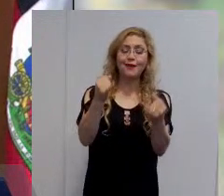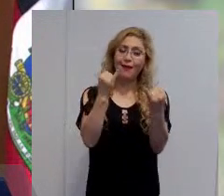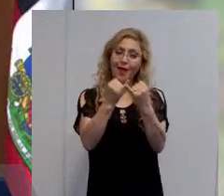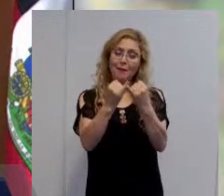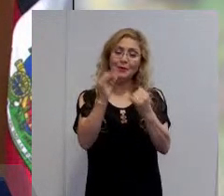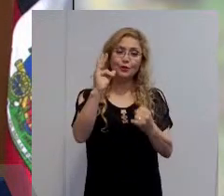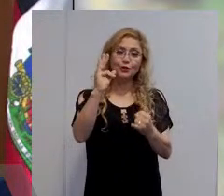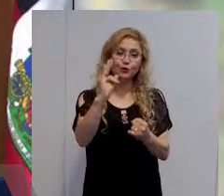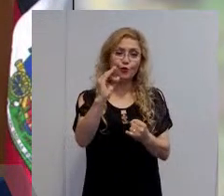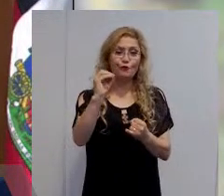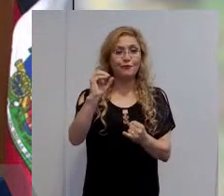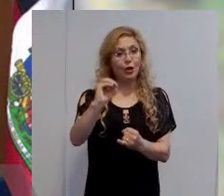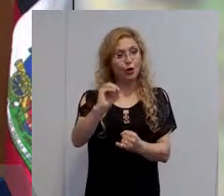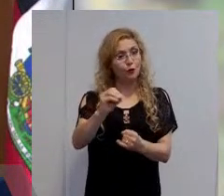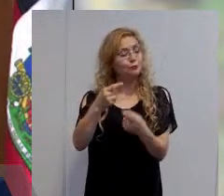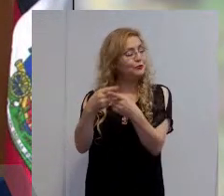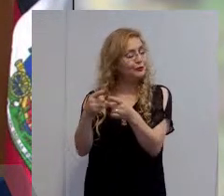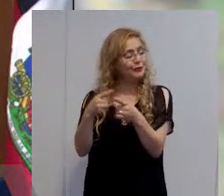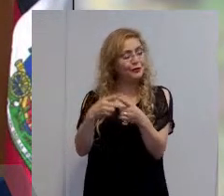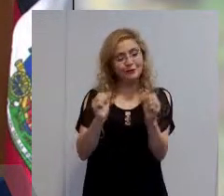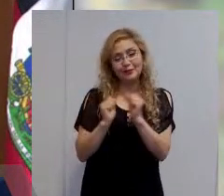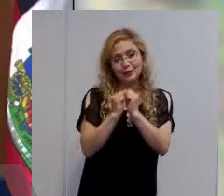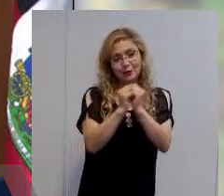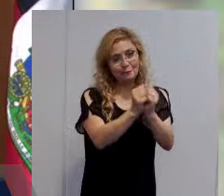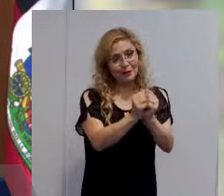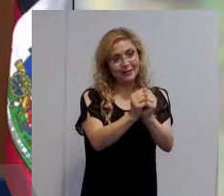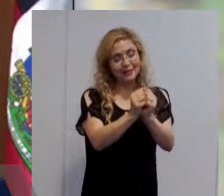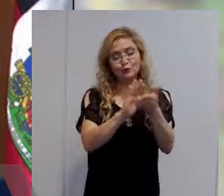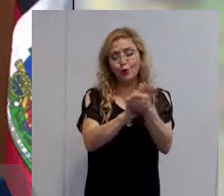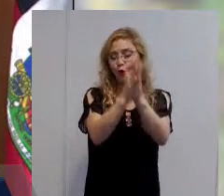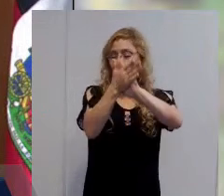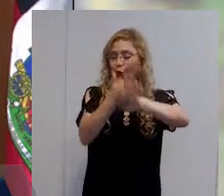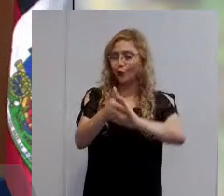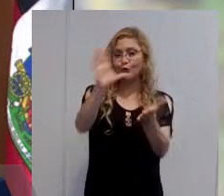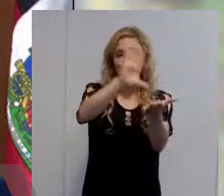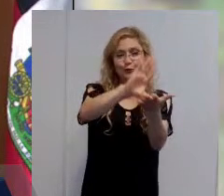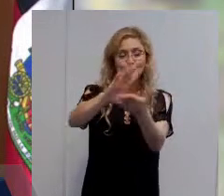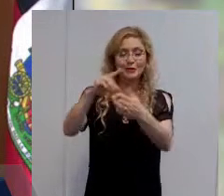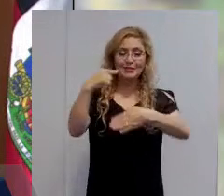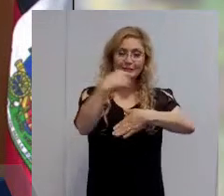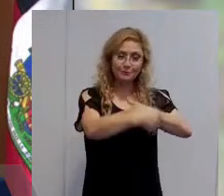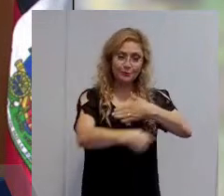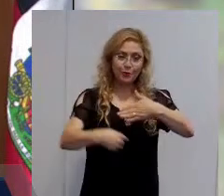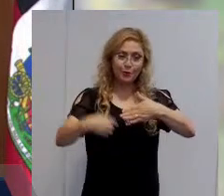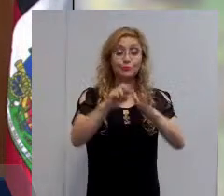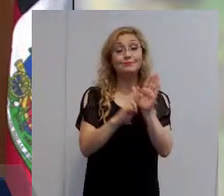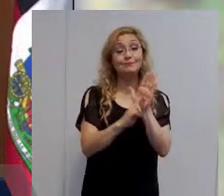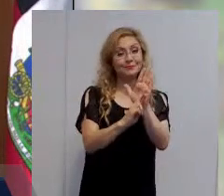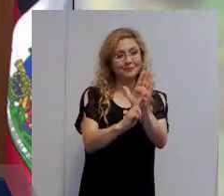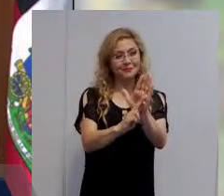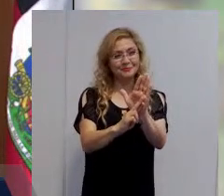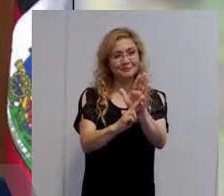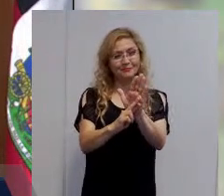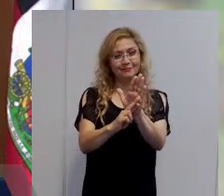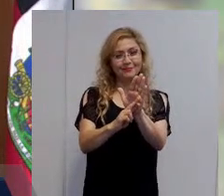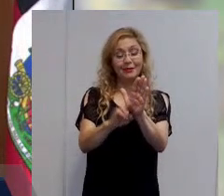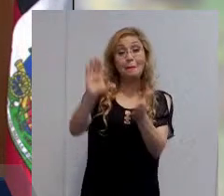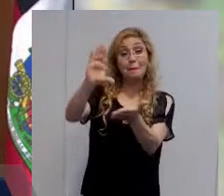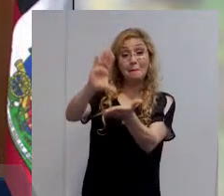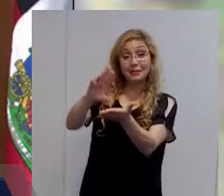all of you here today, our dear friends of FAO and our colleagues from the region joining us here